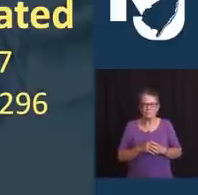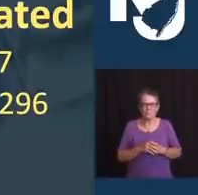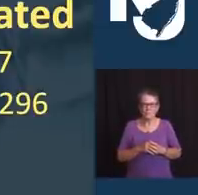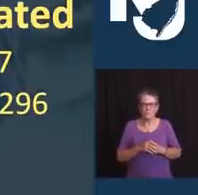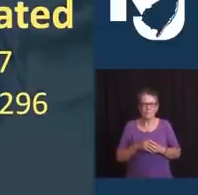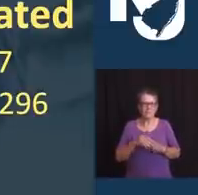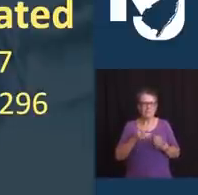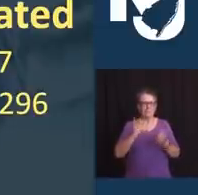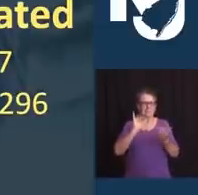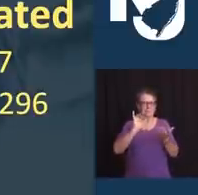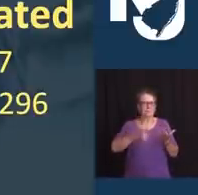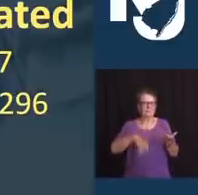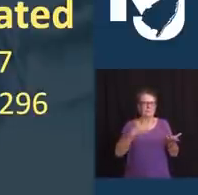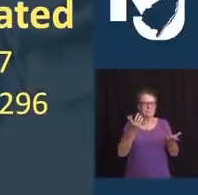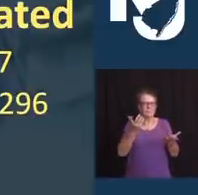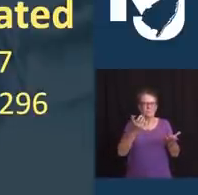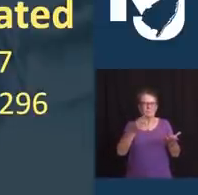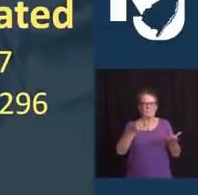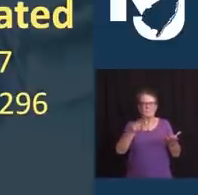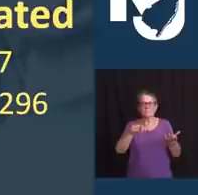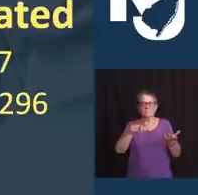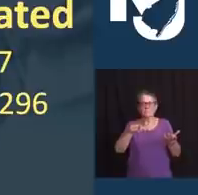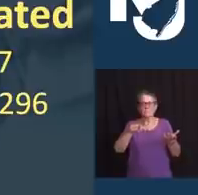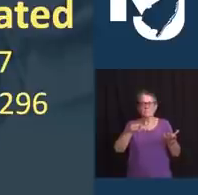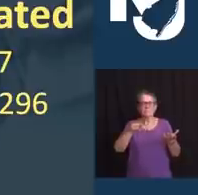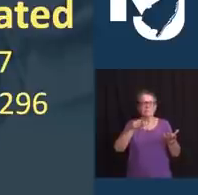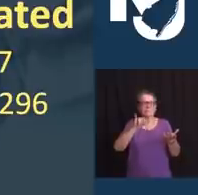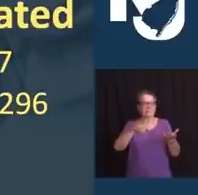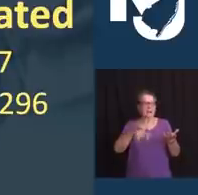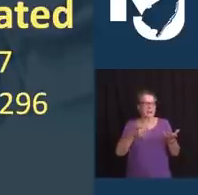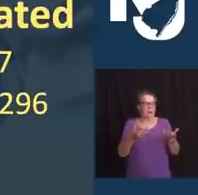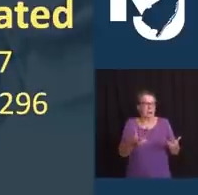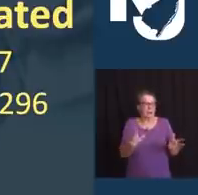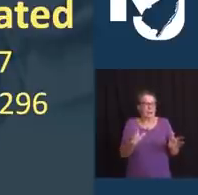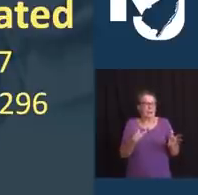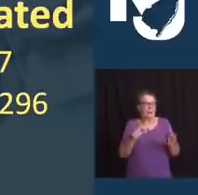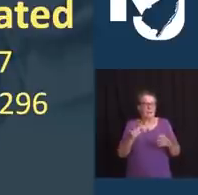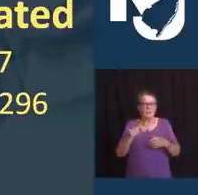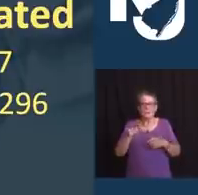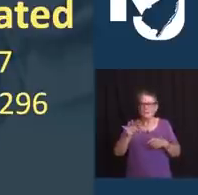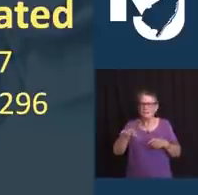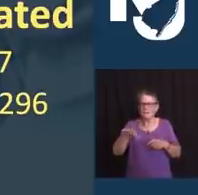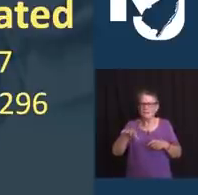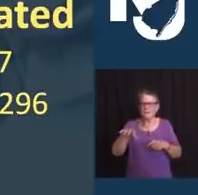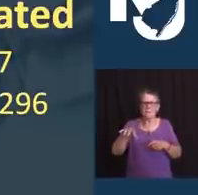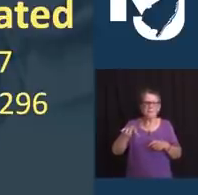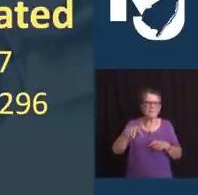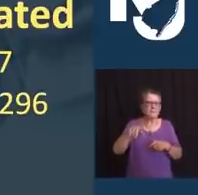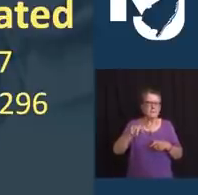674,203 folks who have received their first dose of either Pfizer or Moderna, but not yet their second.